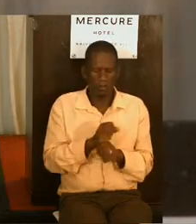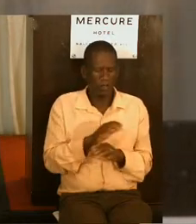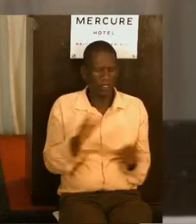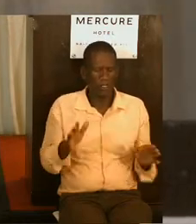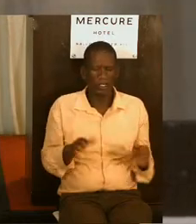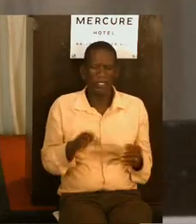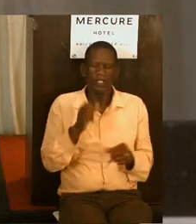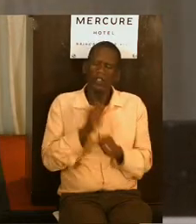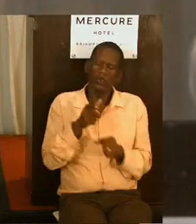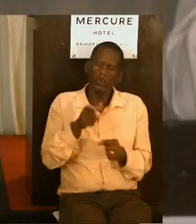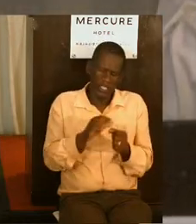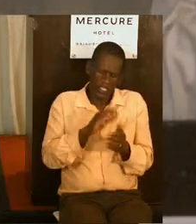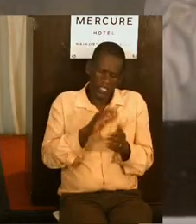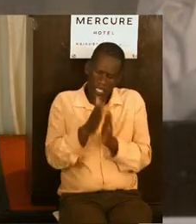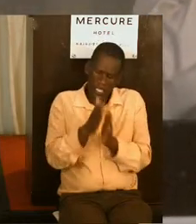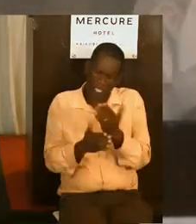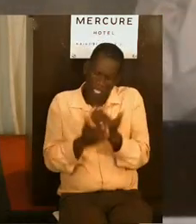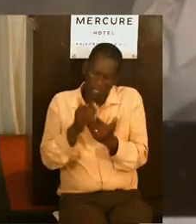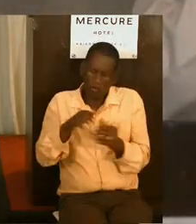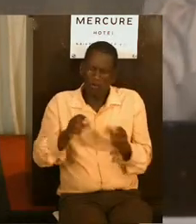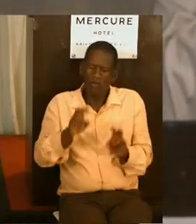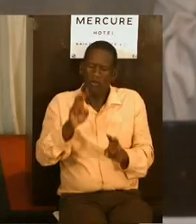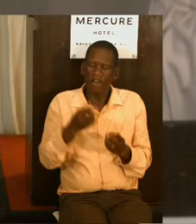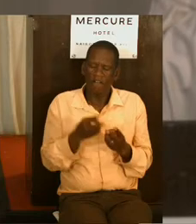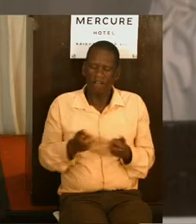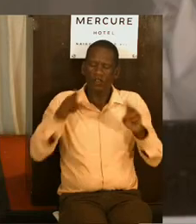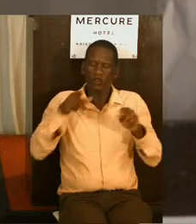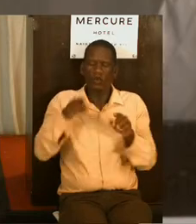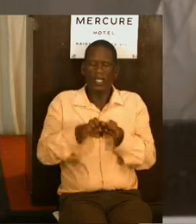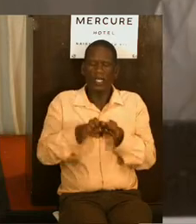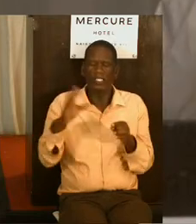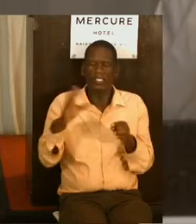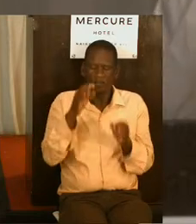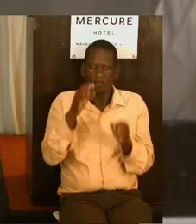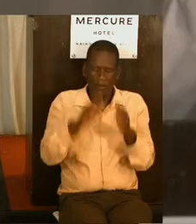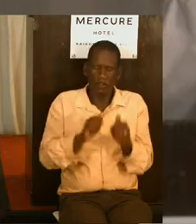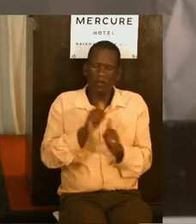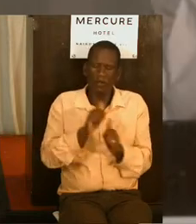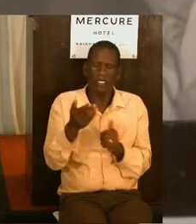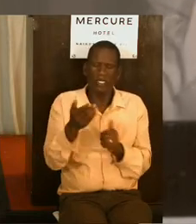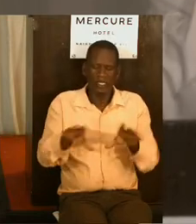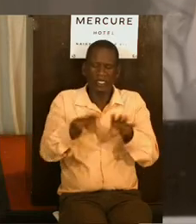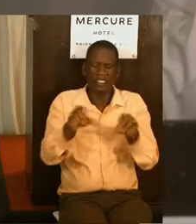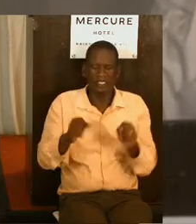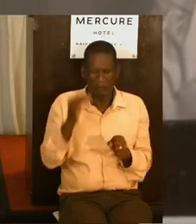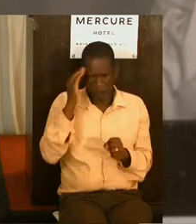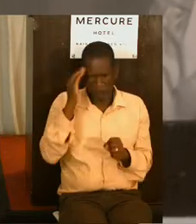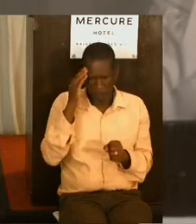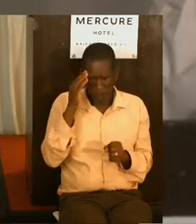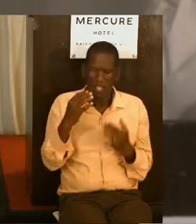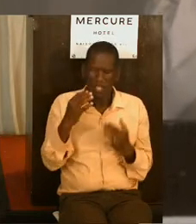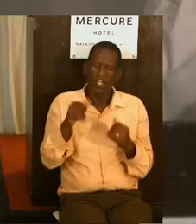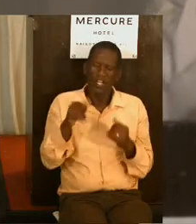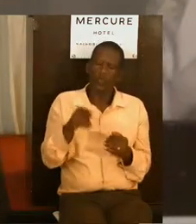does it mold your values you as a citizen system education